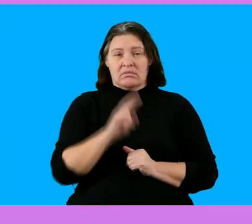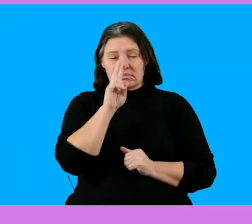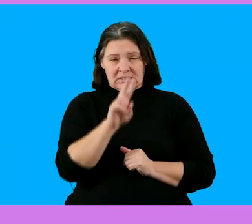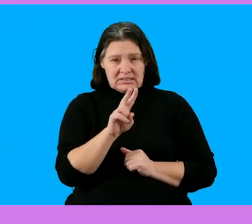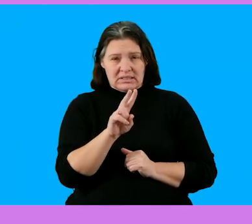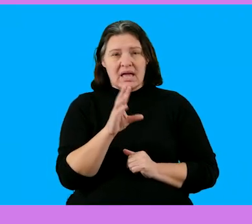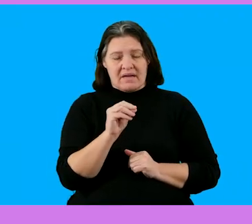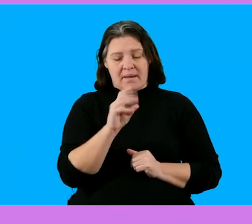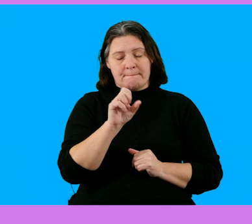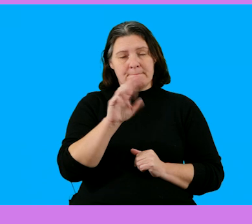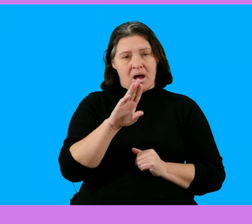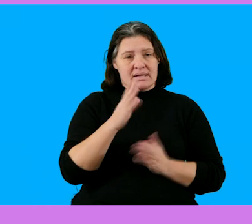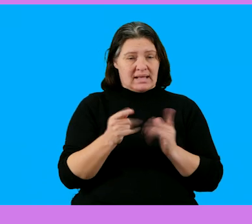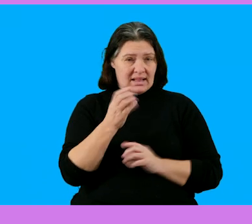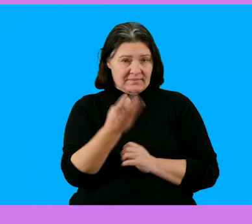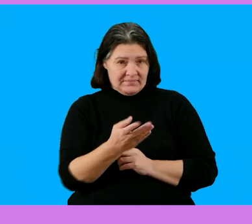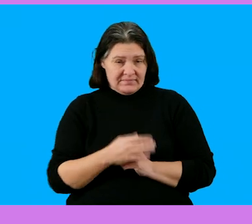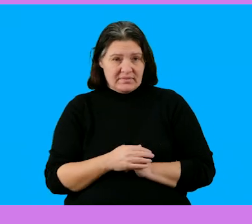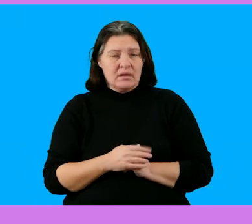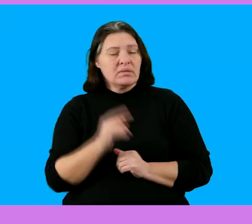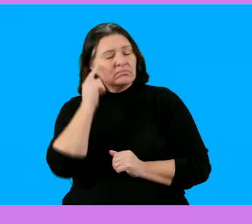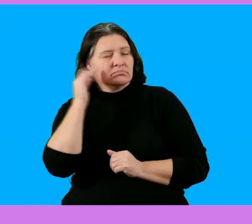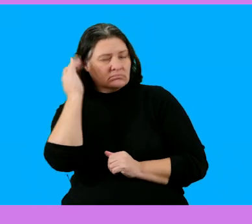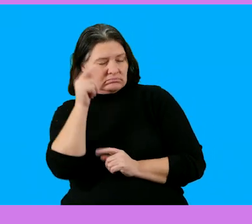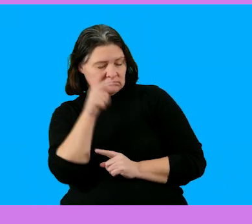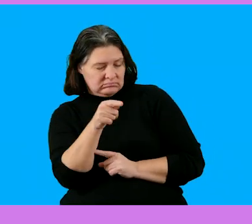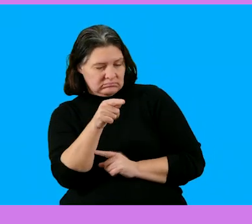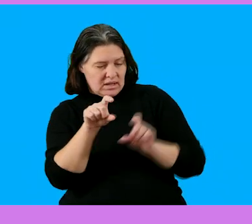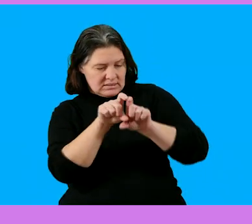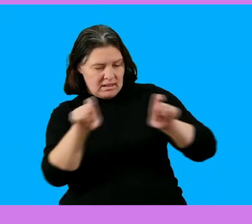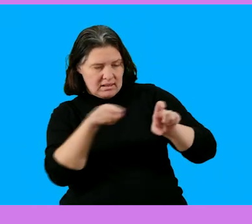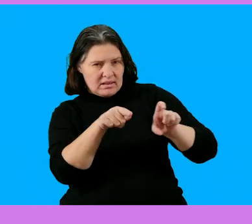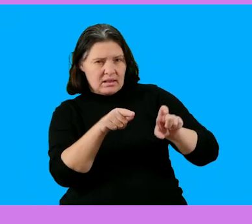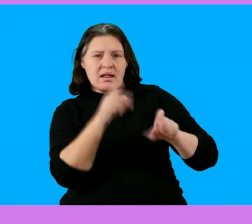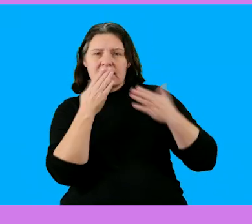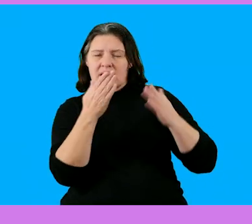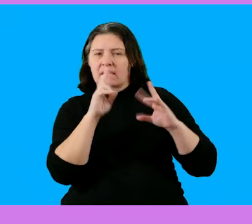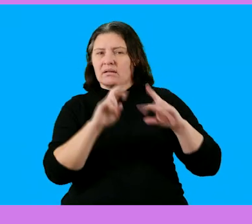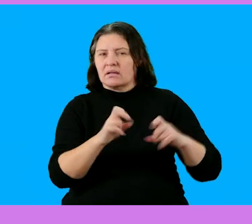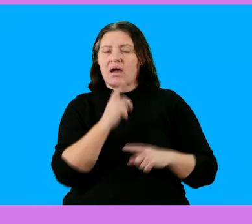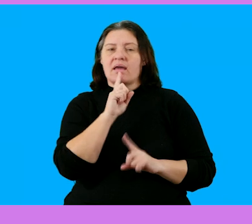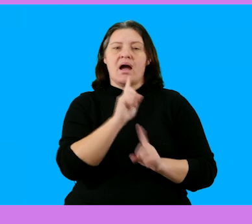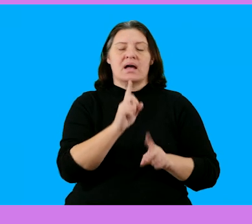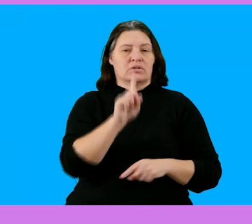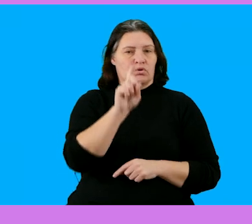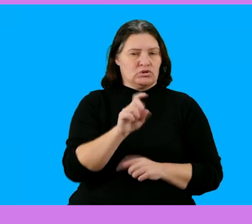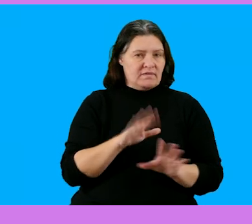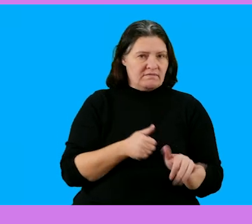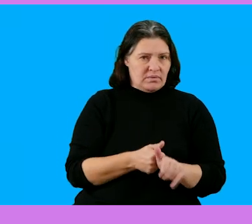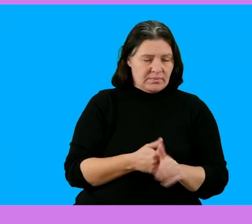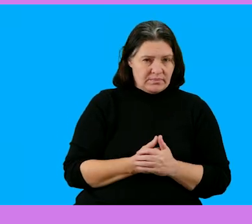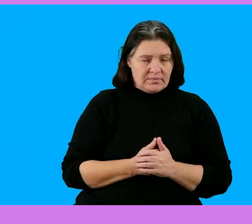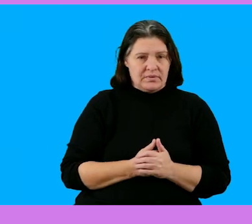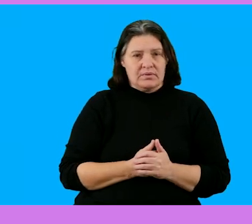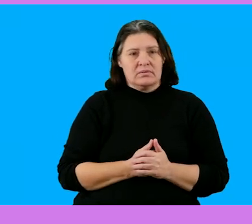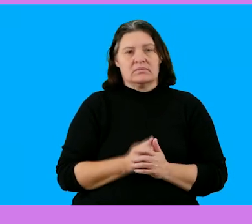look already, we see there's a bar scale given. It says, consider the bar scale below. Study it carefully and answer the questions that